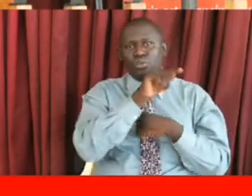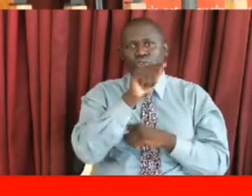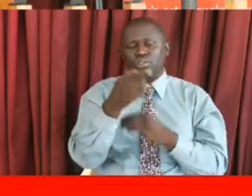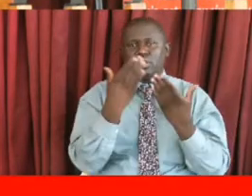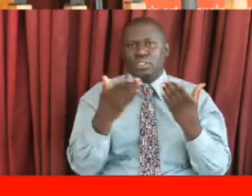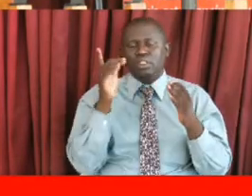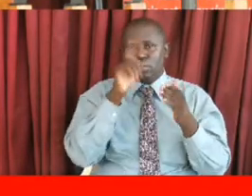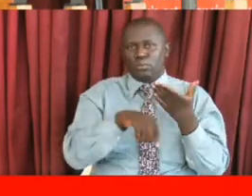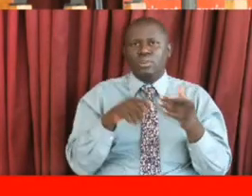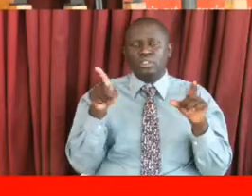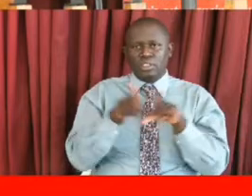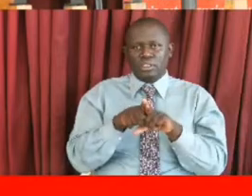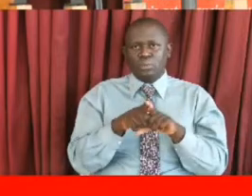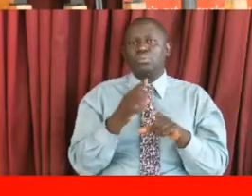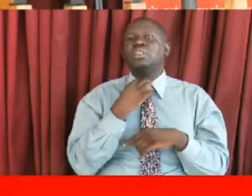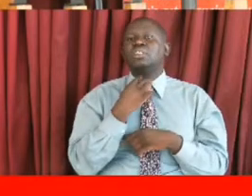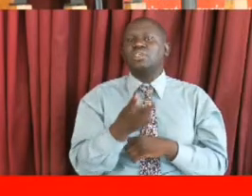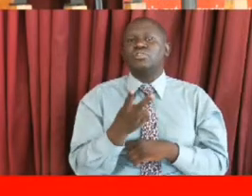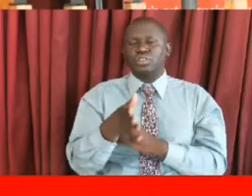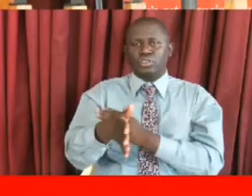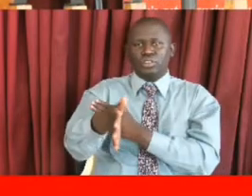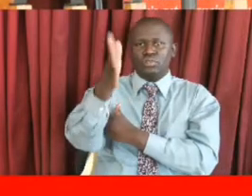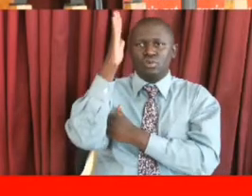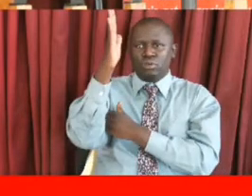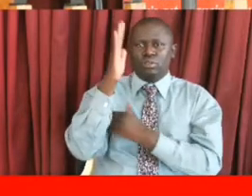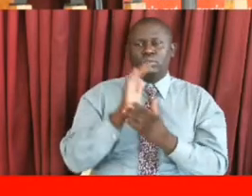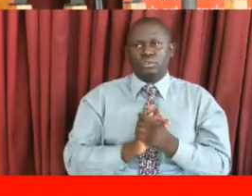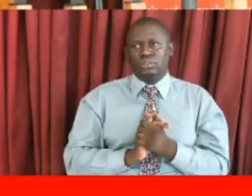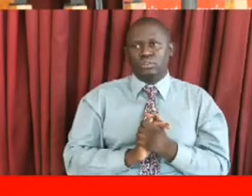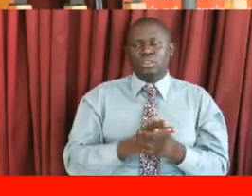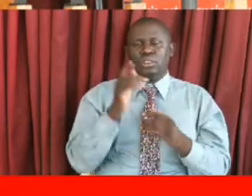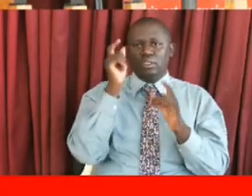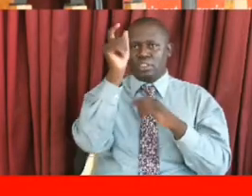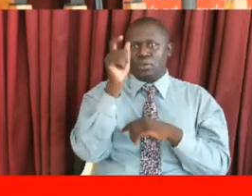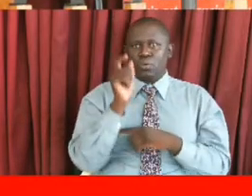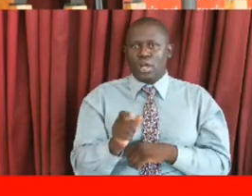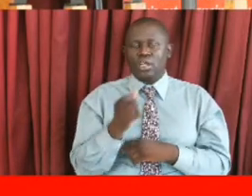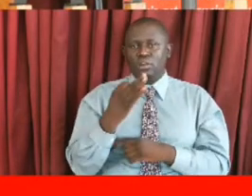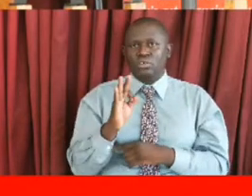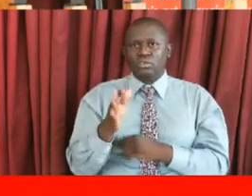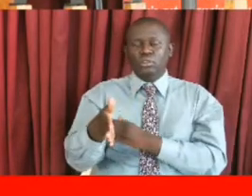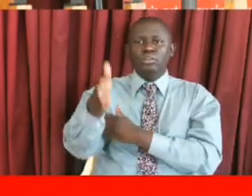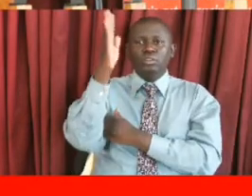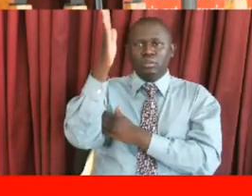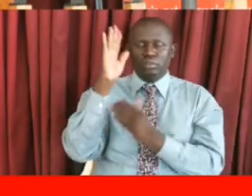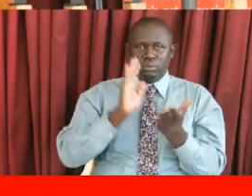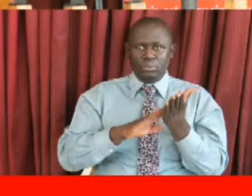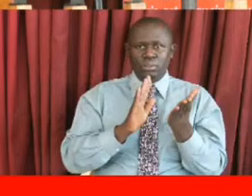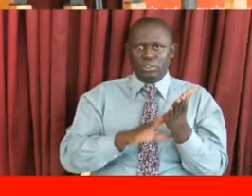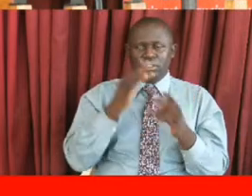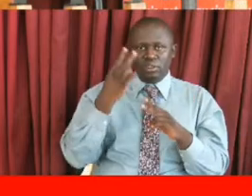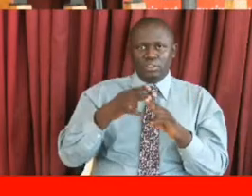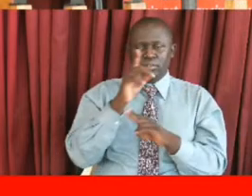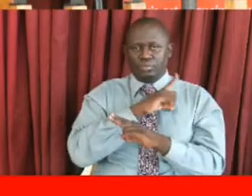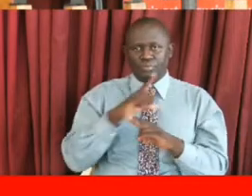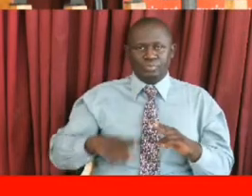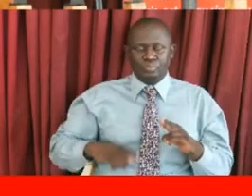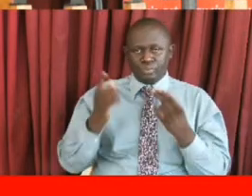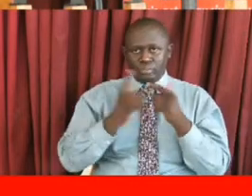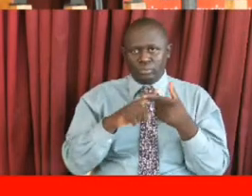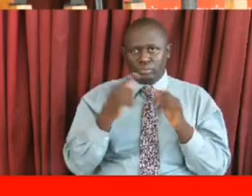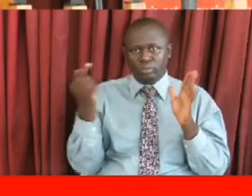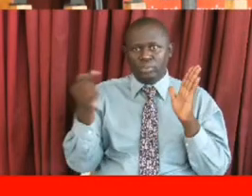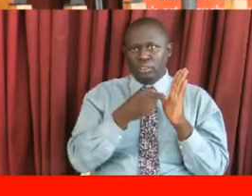same it is the voice of God which is the word of God praise the name of the Lord in this